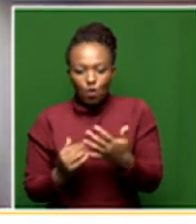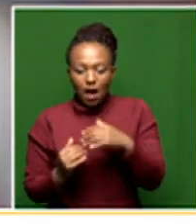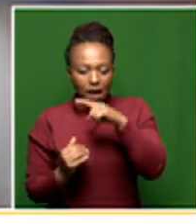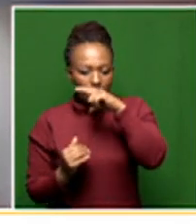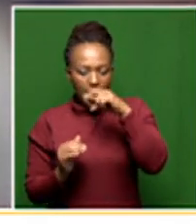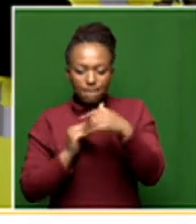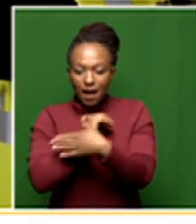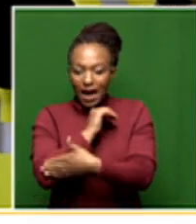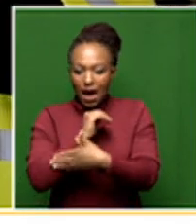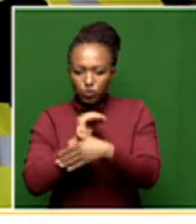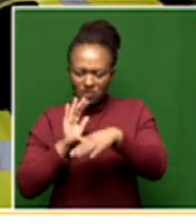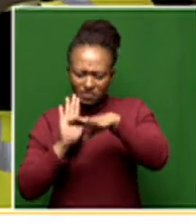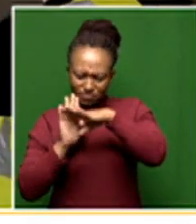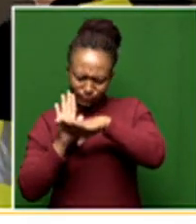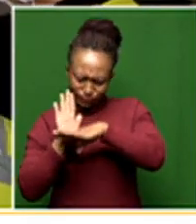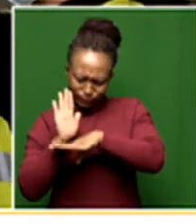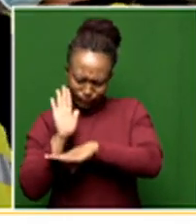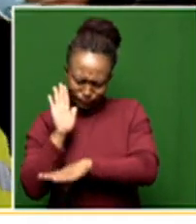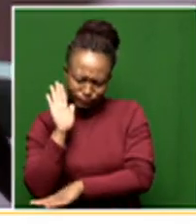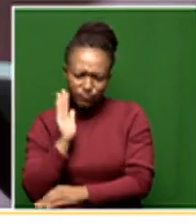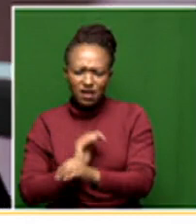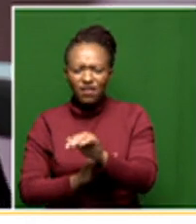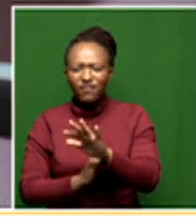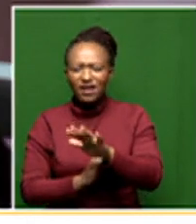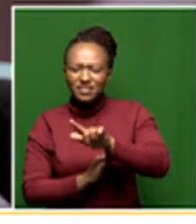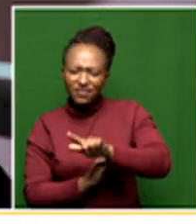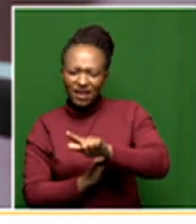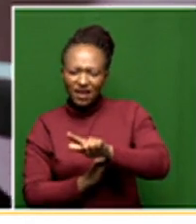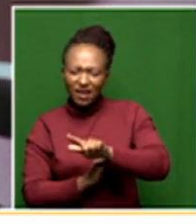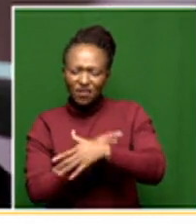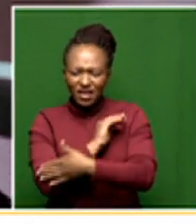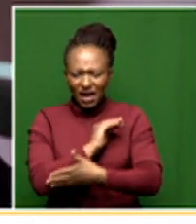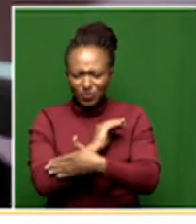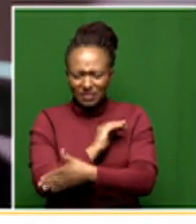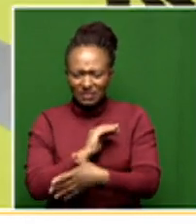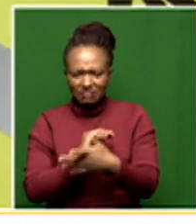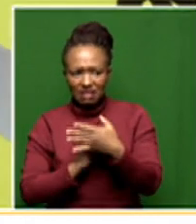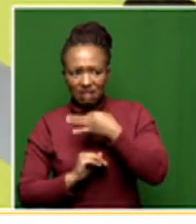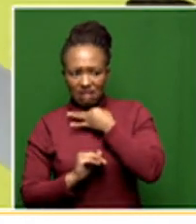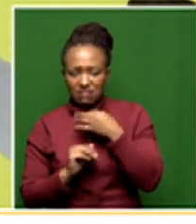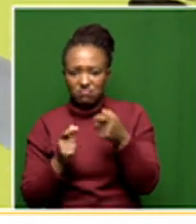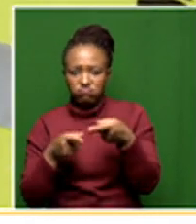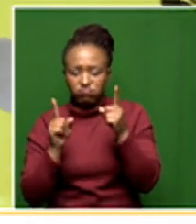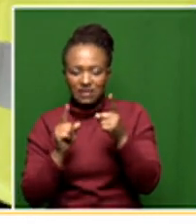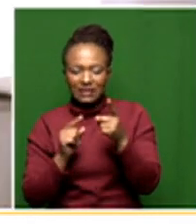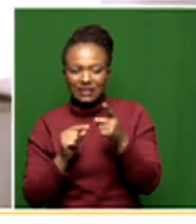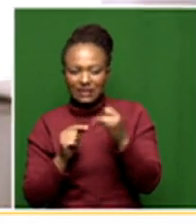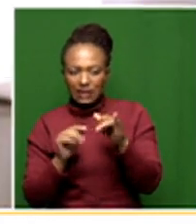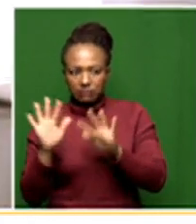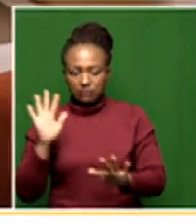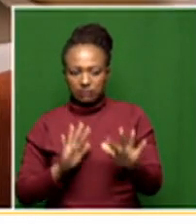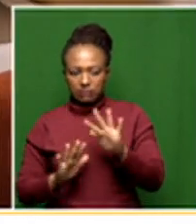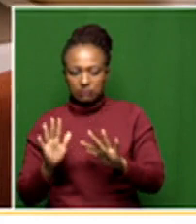of high-risk countries, there's 57 of them, it does mean that we will still be very much be challenged with getting